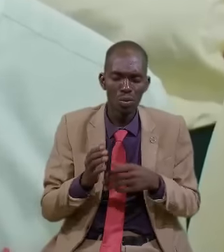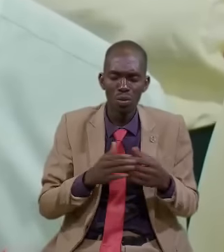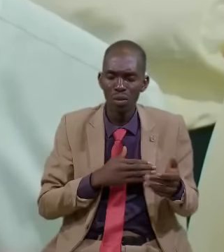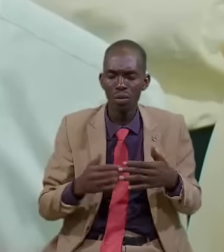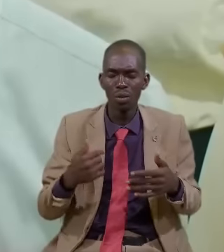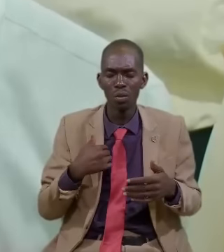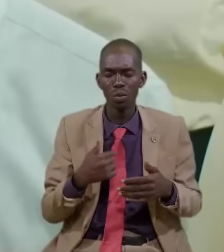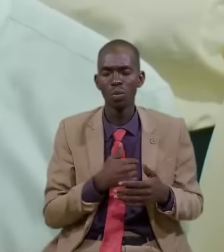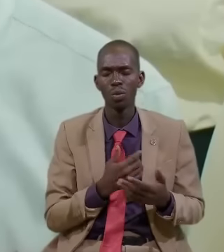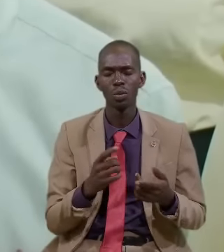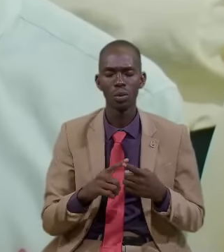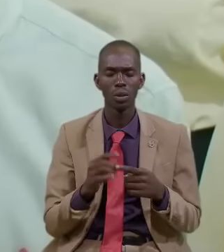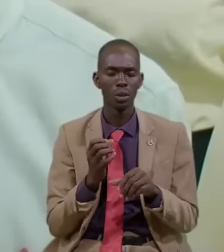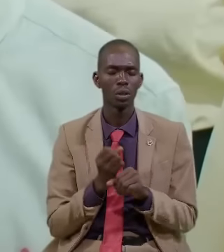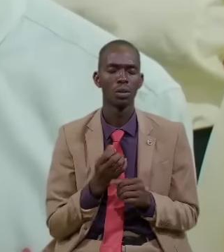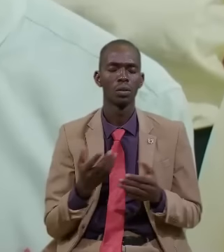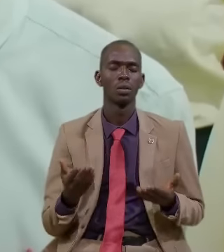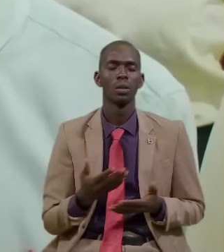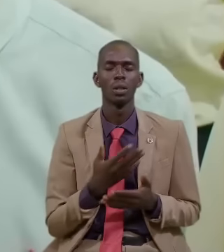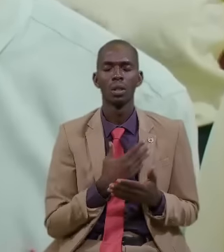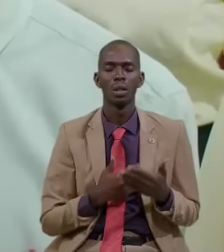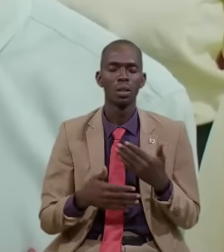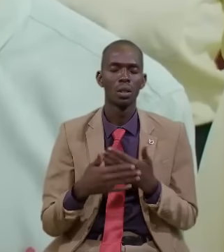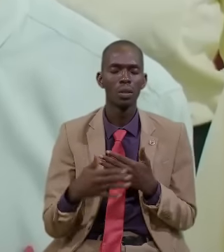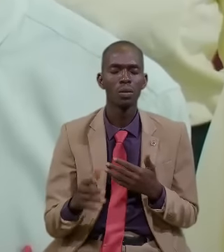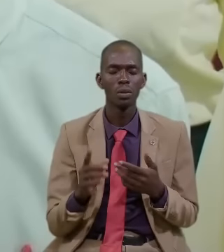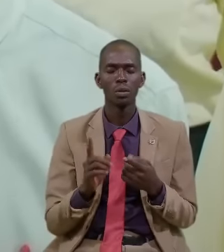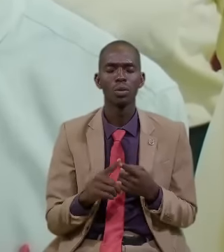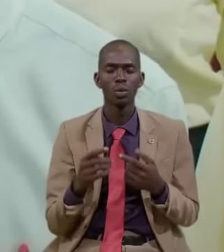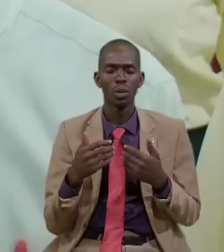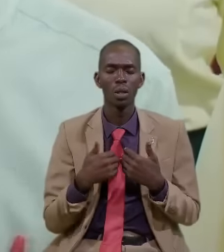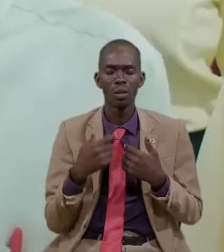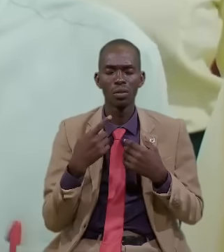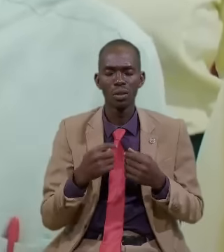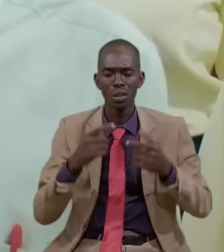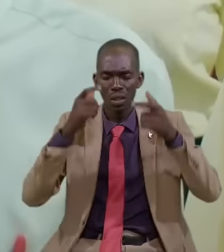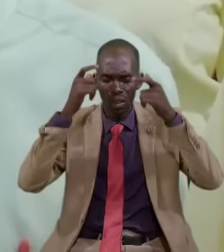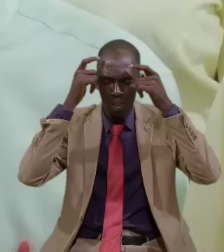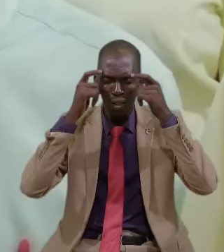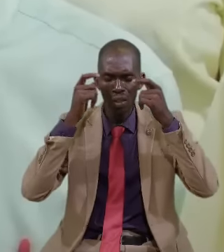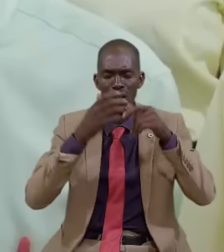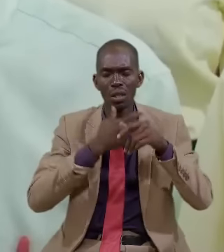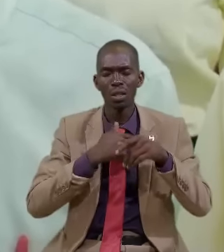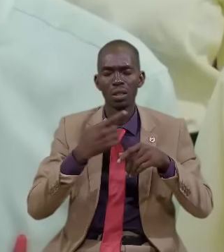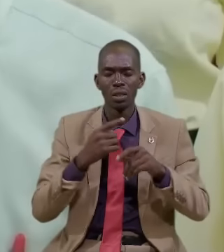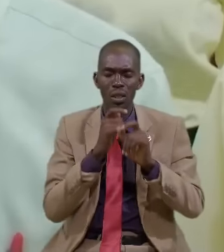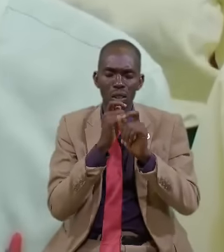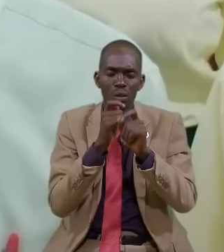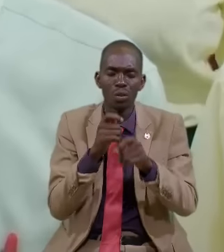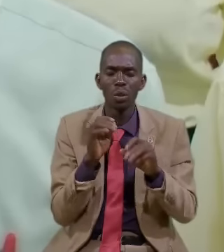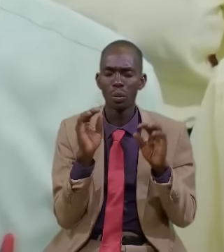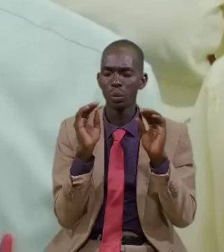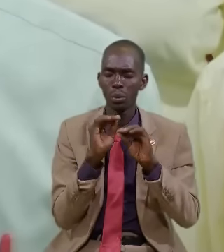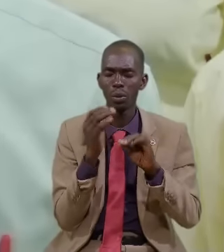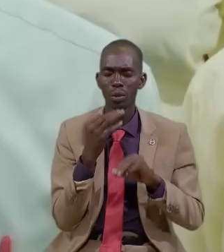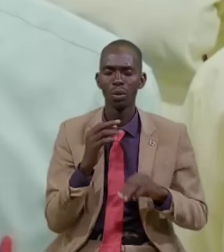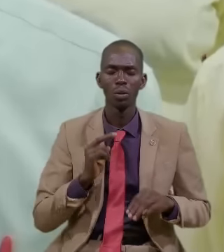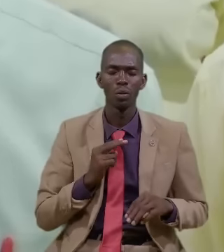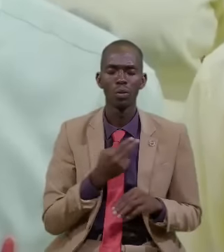and then hereafter, to have the crown and the reward. None of us will miss any of that